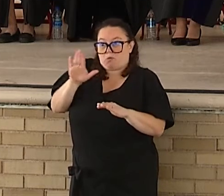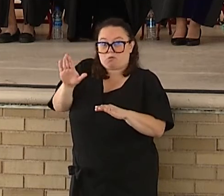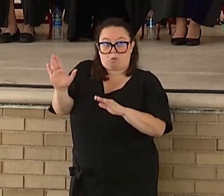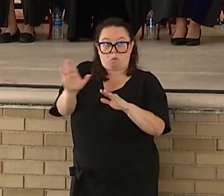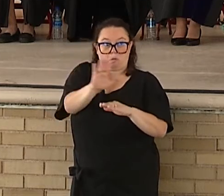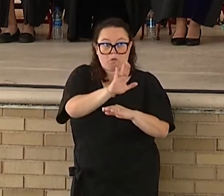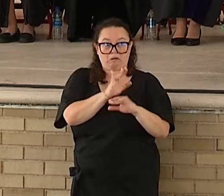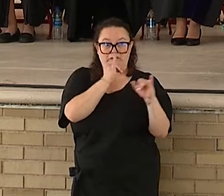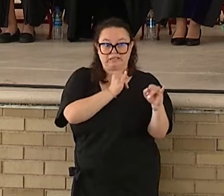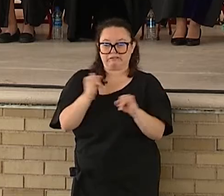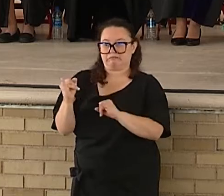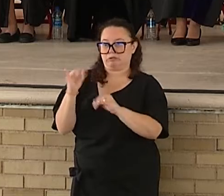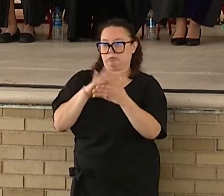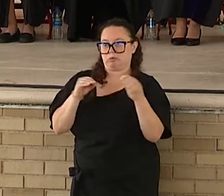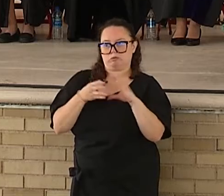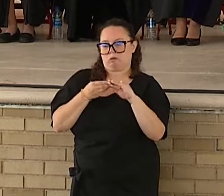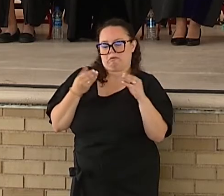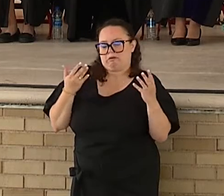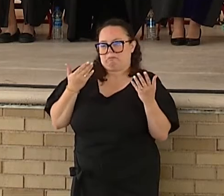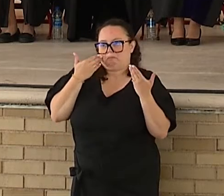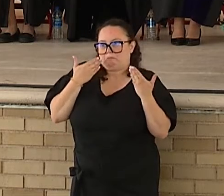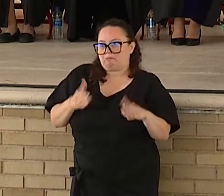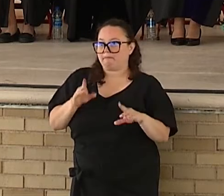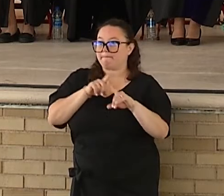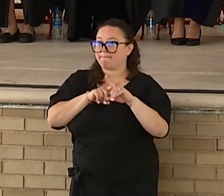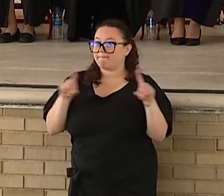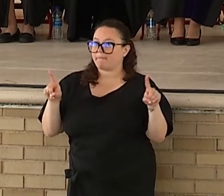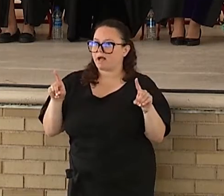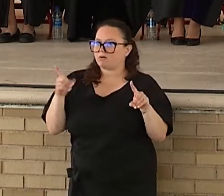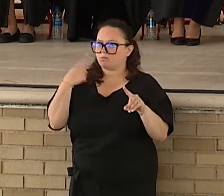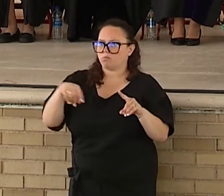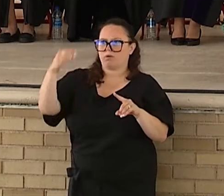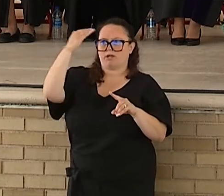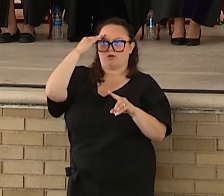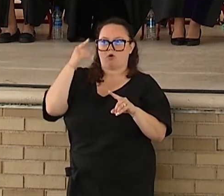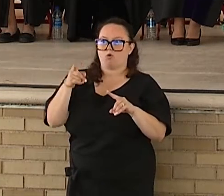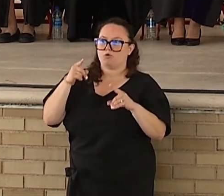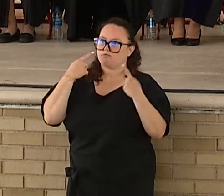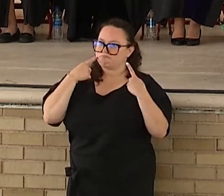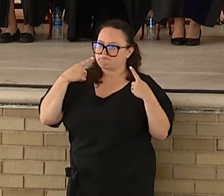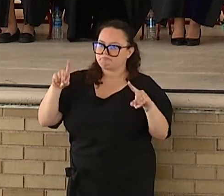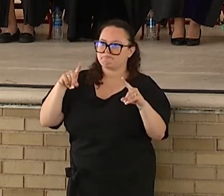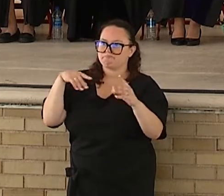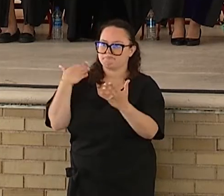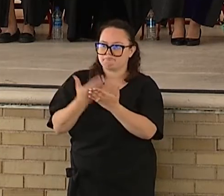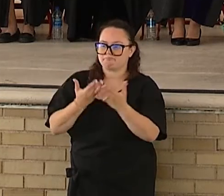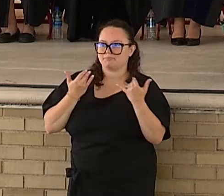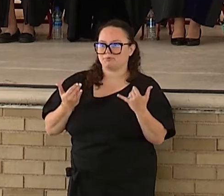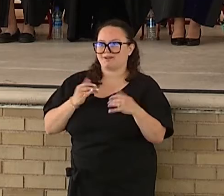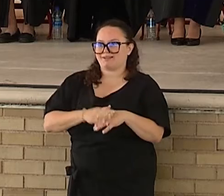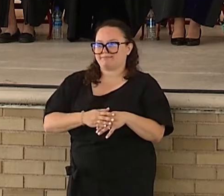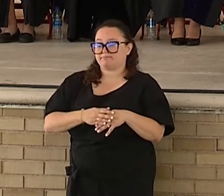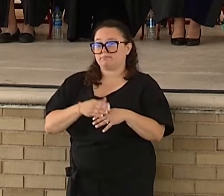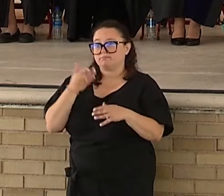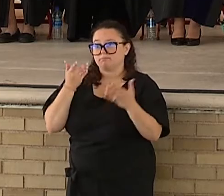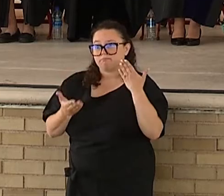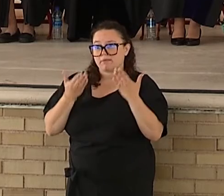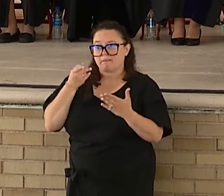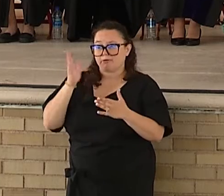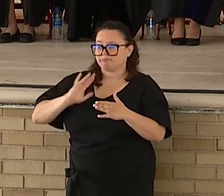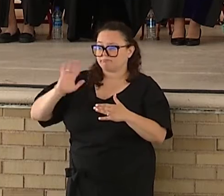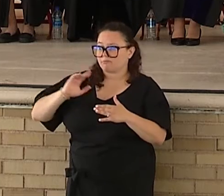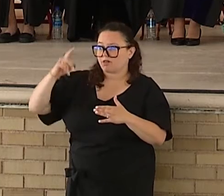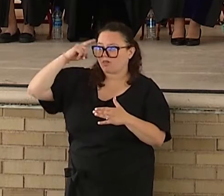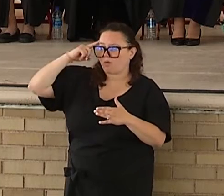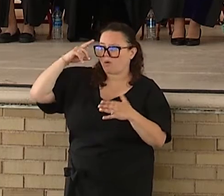know exactly what you went through to get here, but we know that you got here, even though there were times when you thought the challenges might